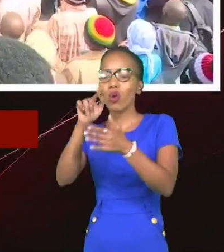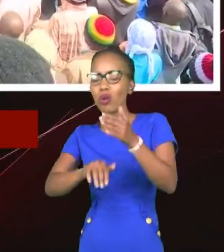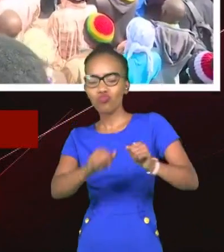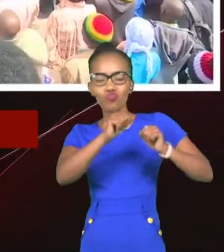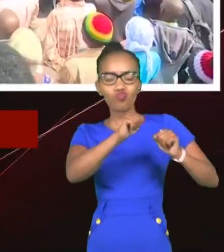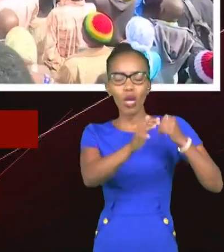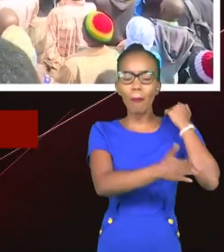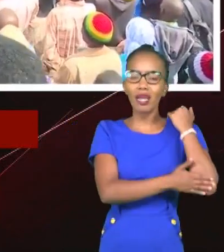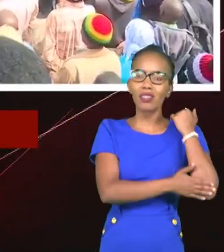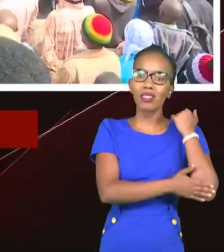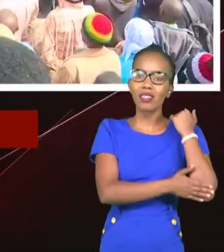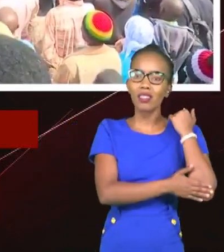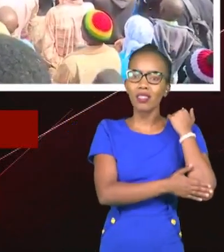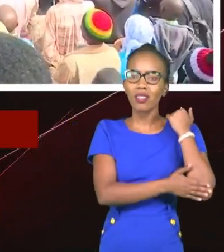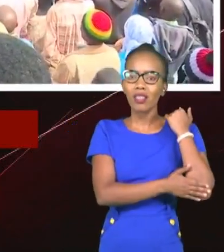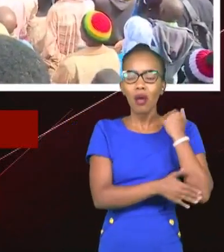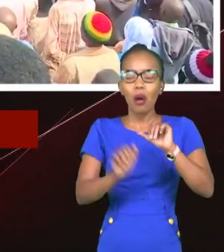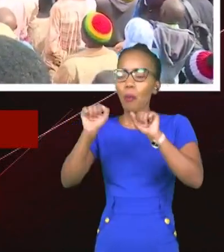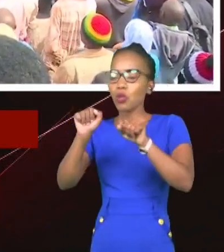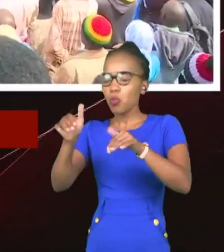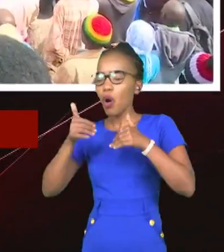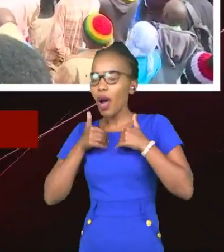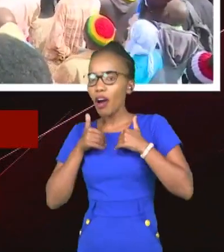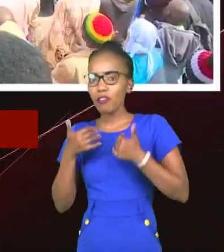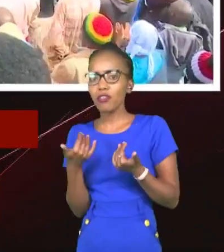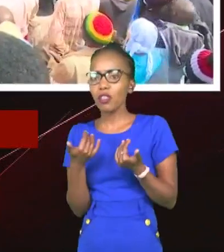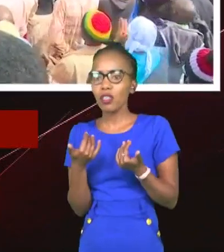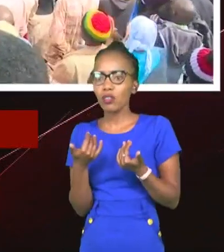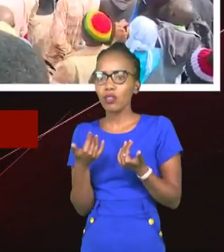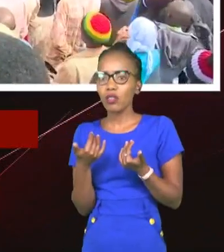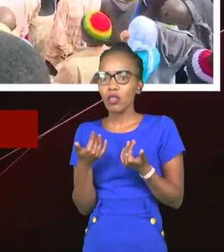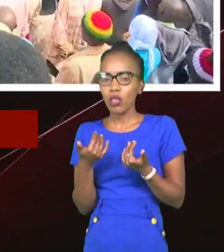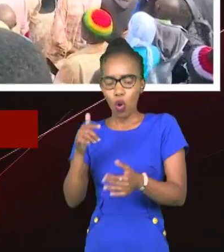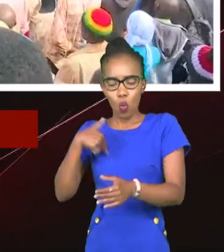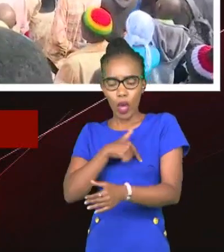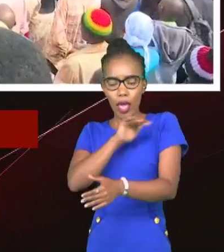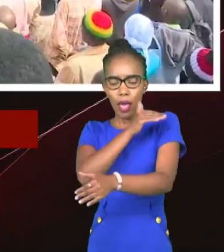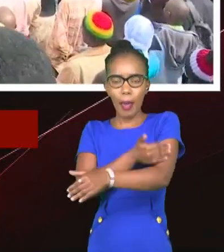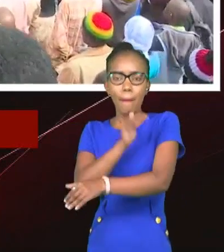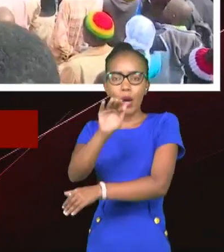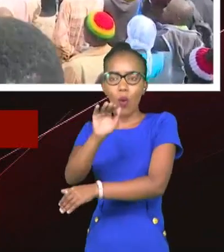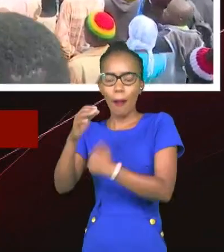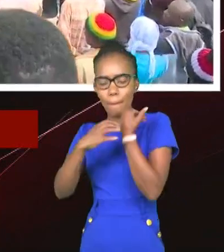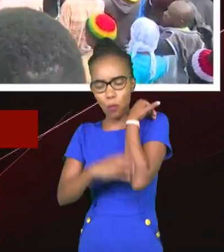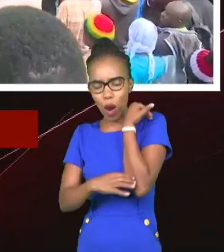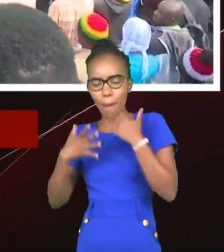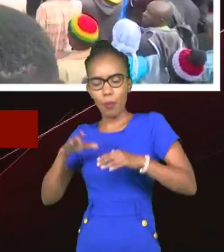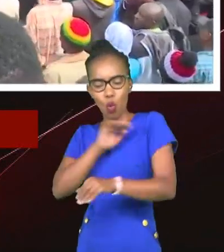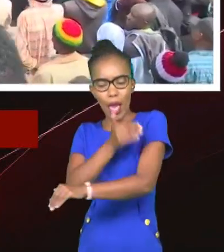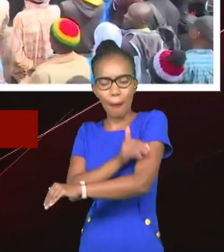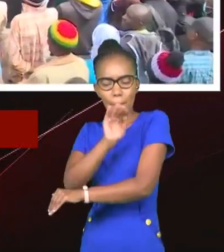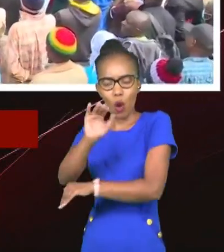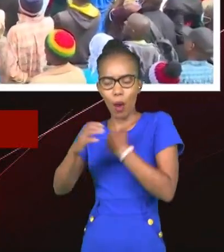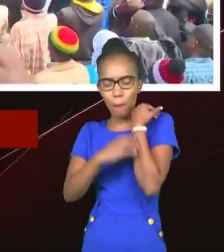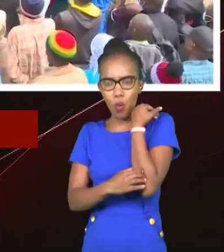bad, can we come up with a formula whereby we empower these hustlers, empowering them,